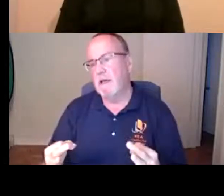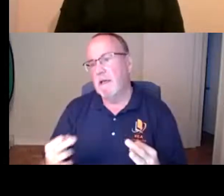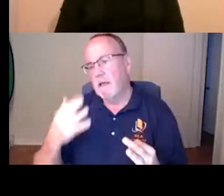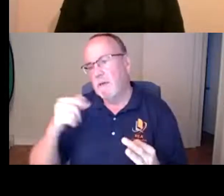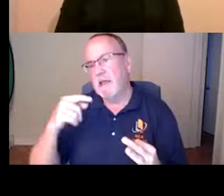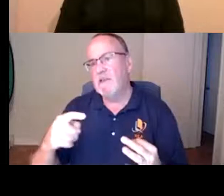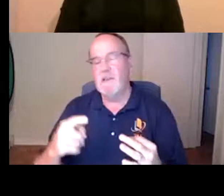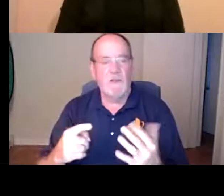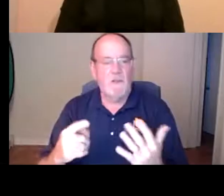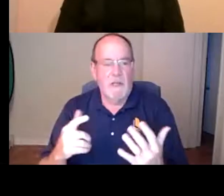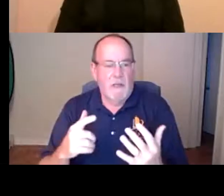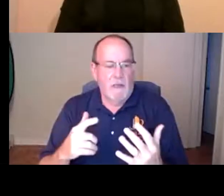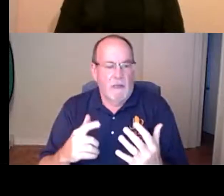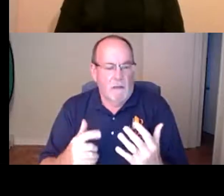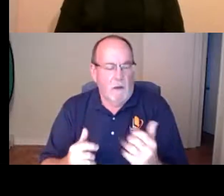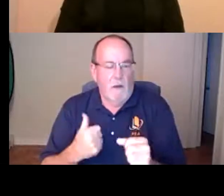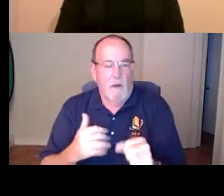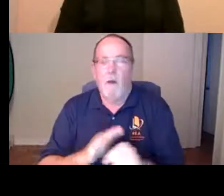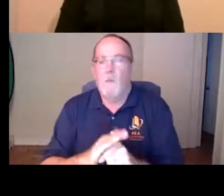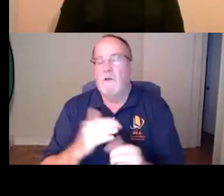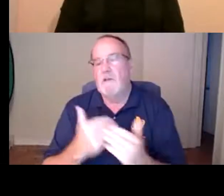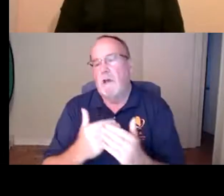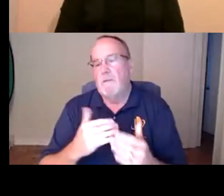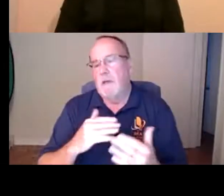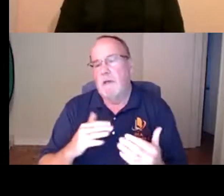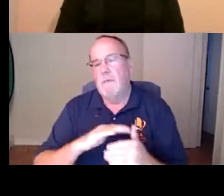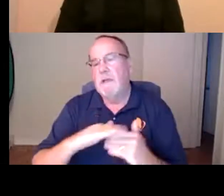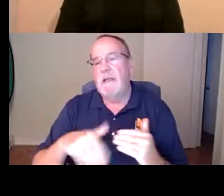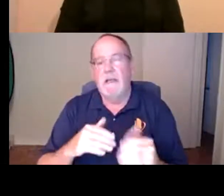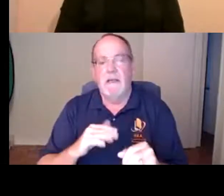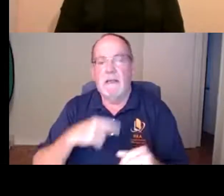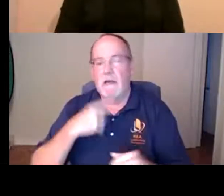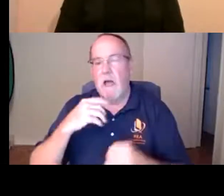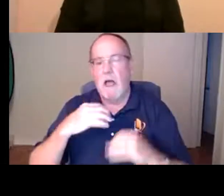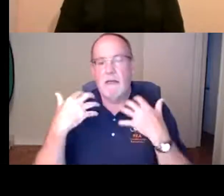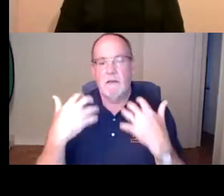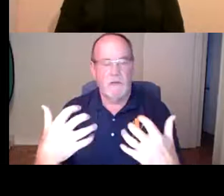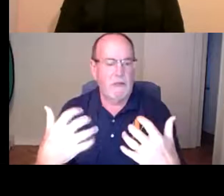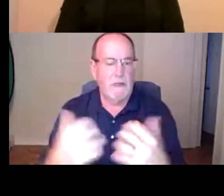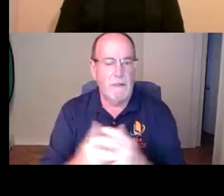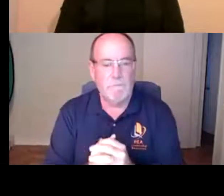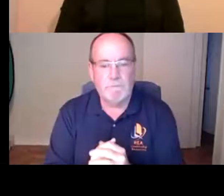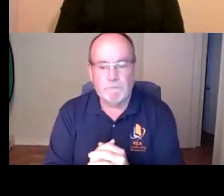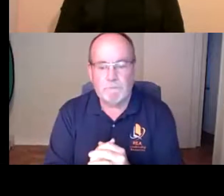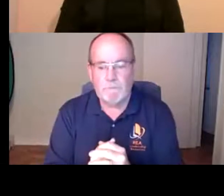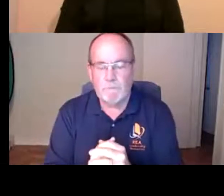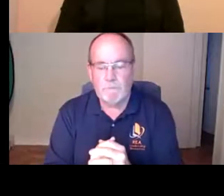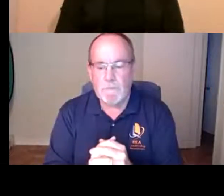decision, because this is almost completely a hearing audience.